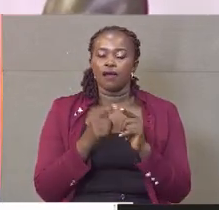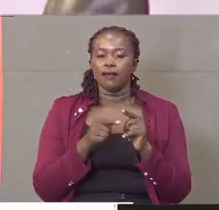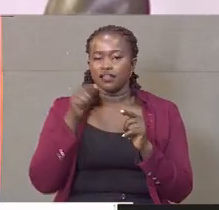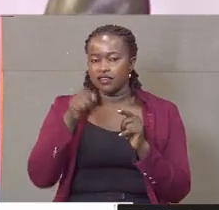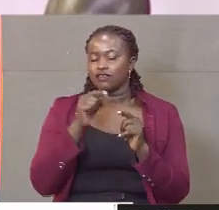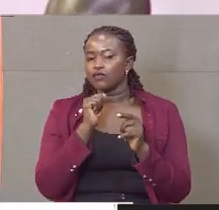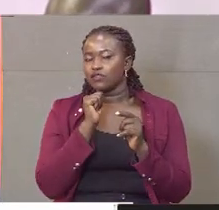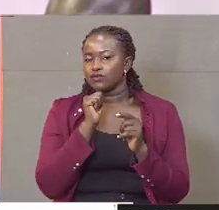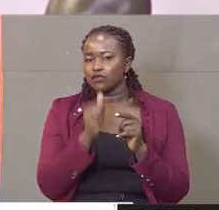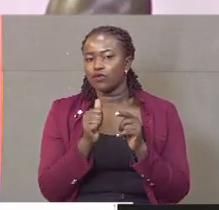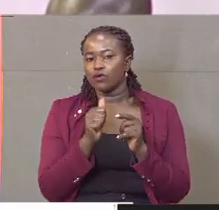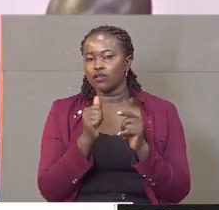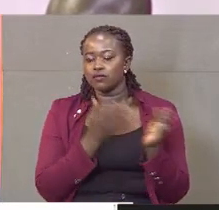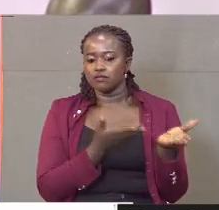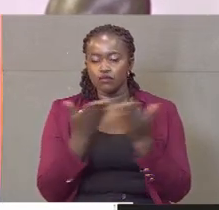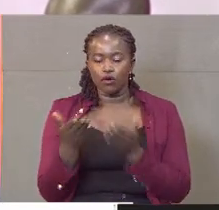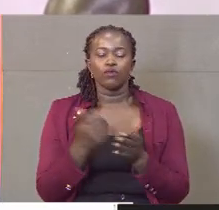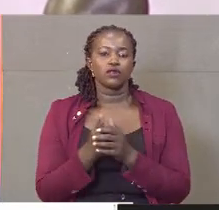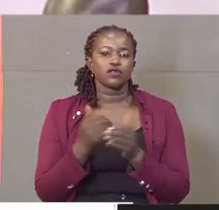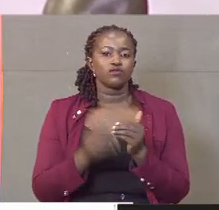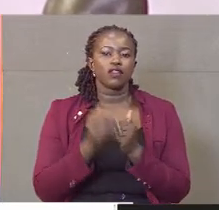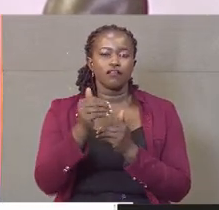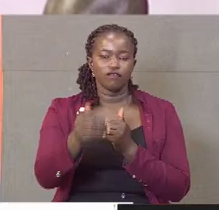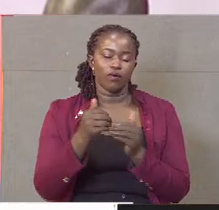not brought to the fore,